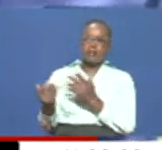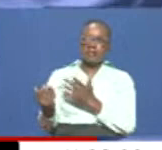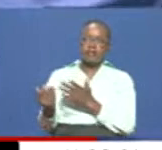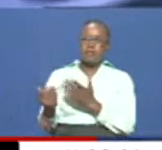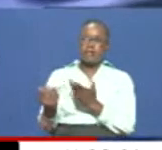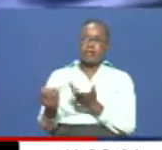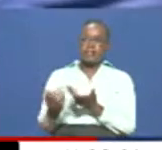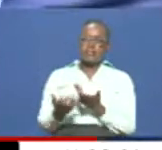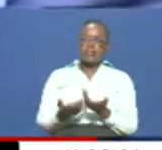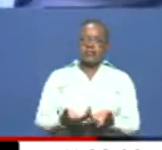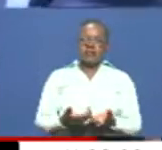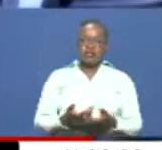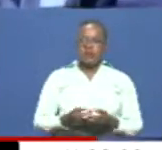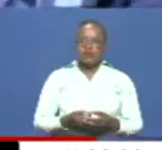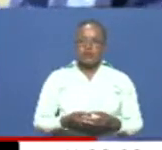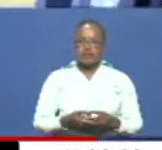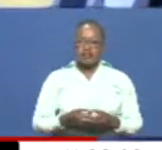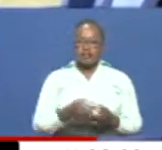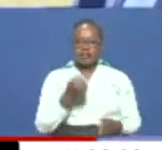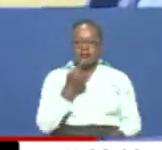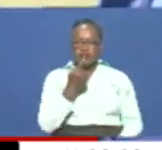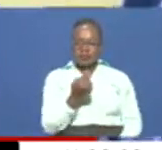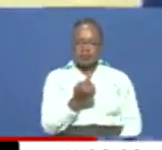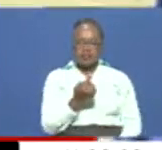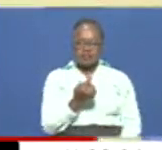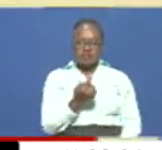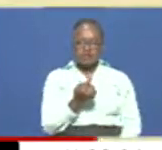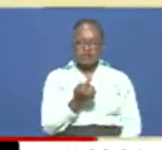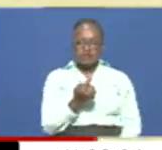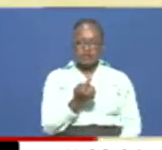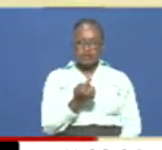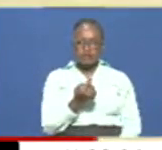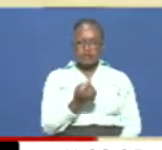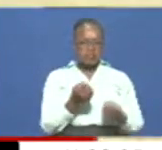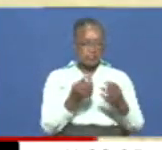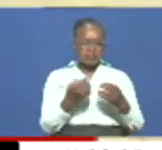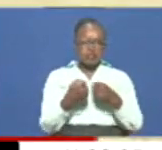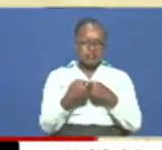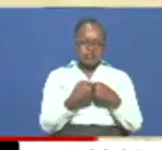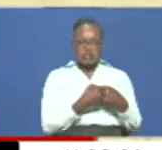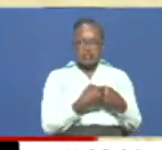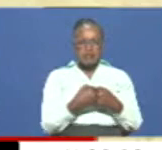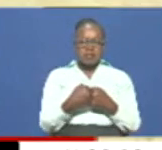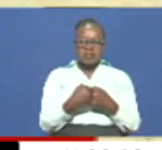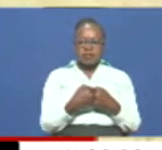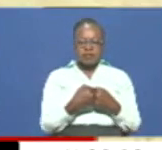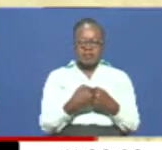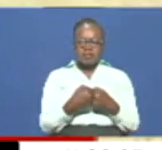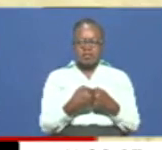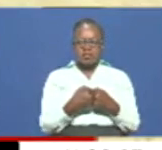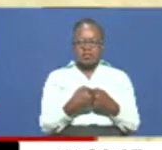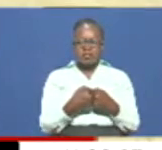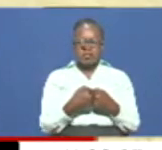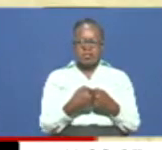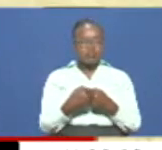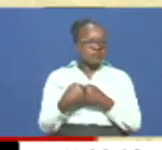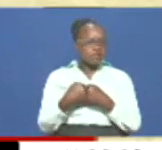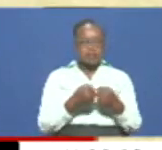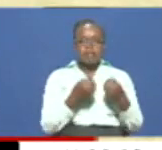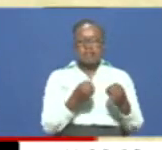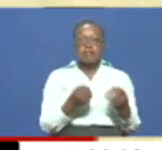it. For sure, there are so many challenges, as you know. A human being has a lot of challenges,